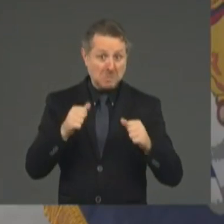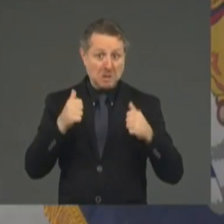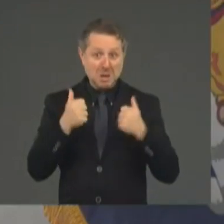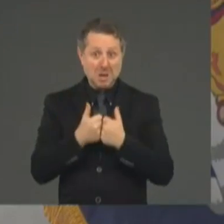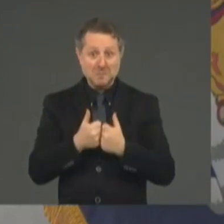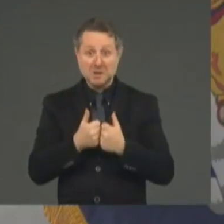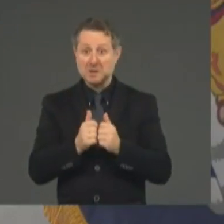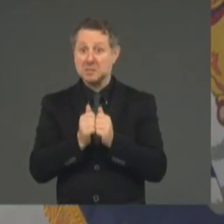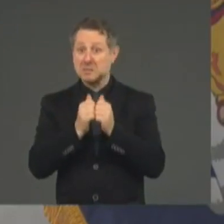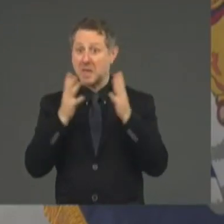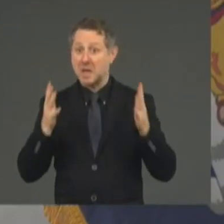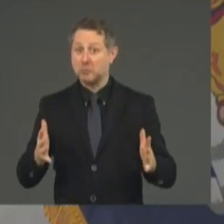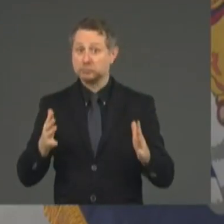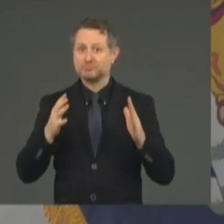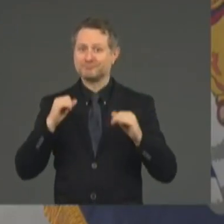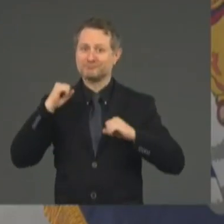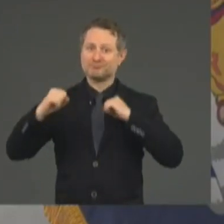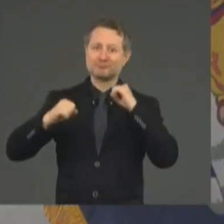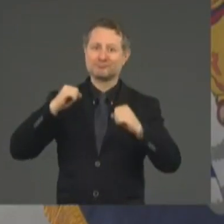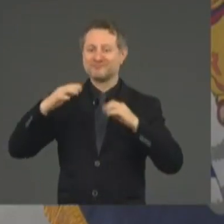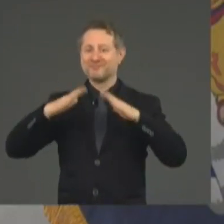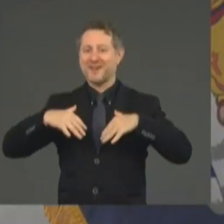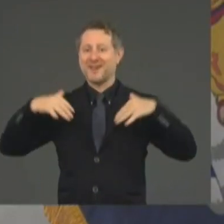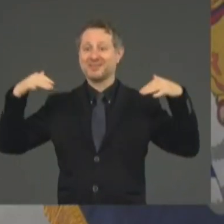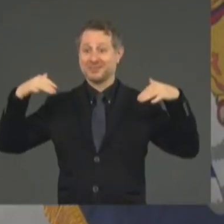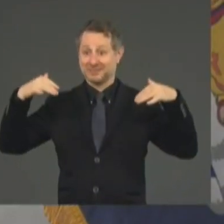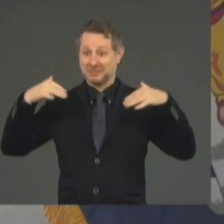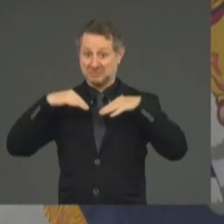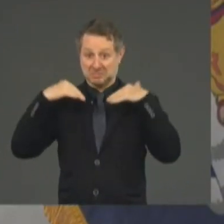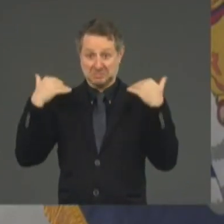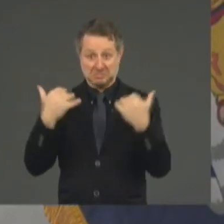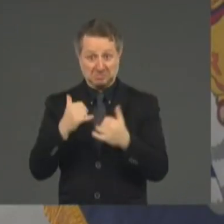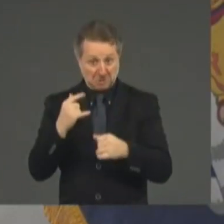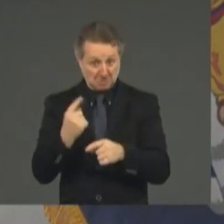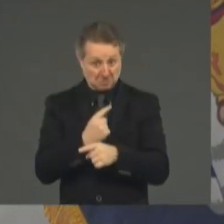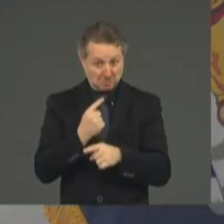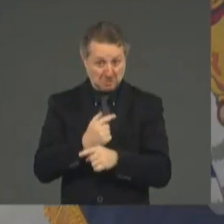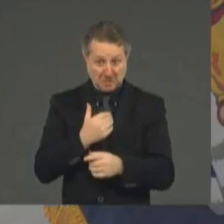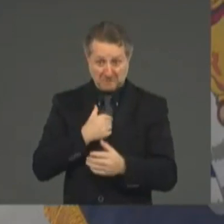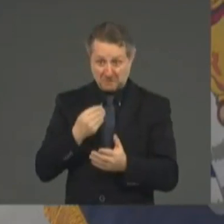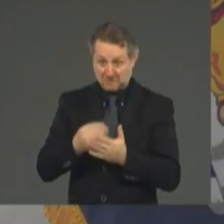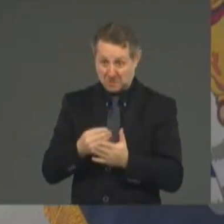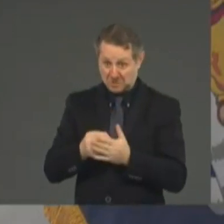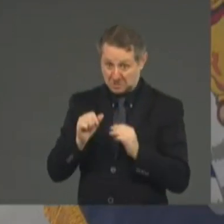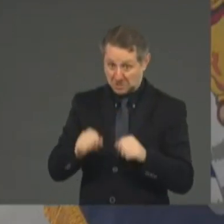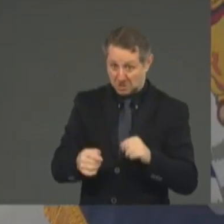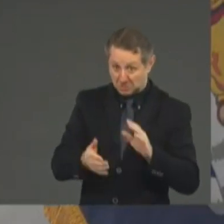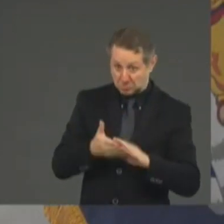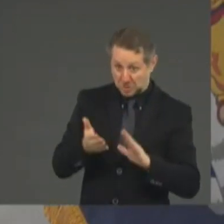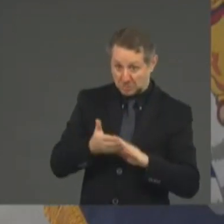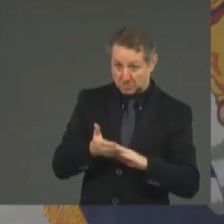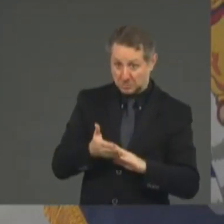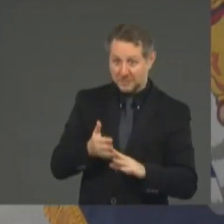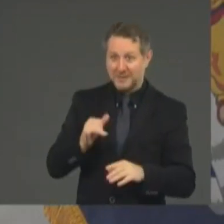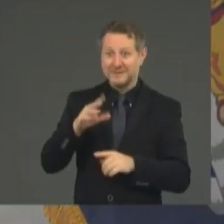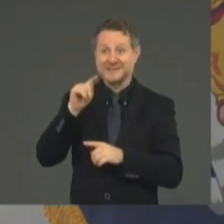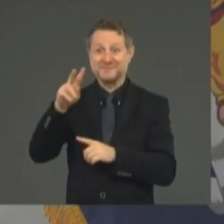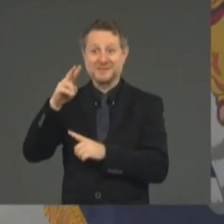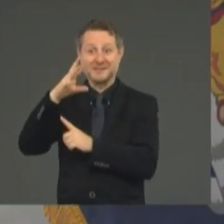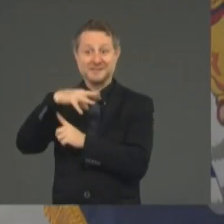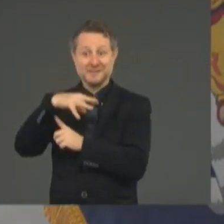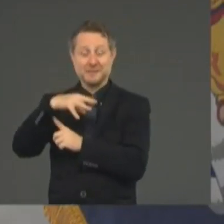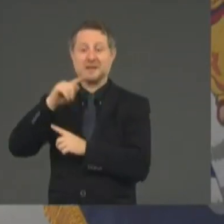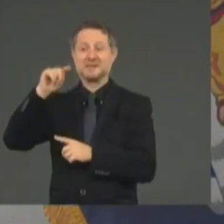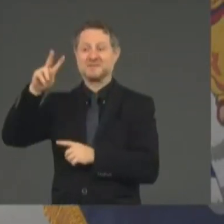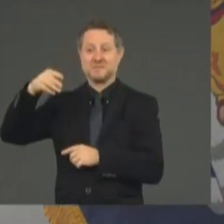fans and the numbers work for them, the economics work because the TV revenue is enough without the